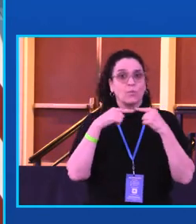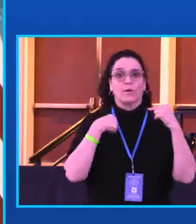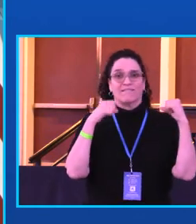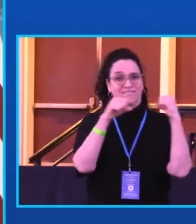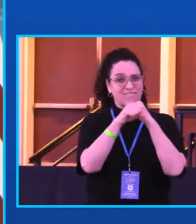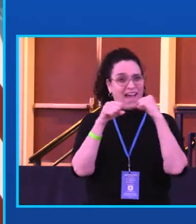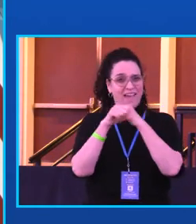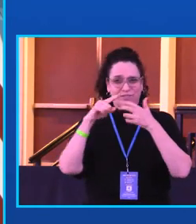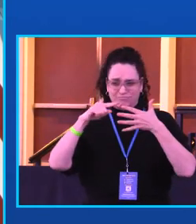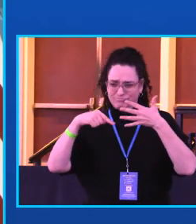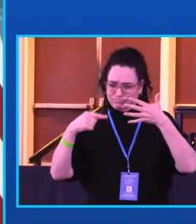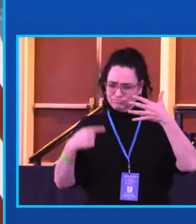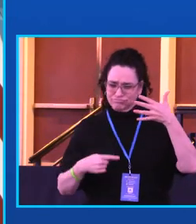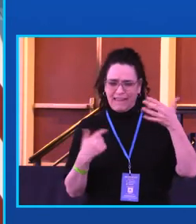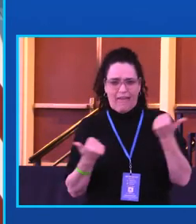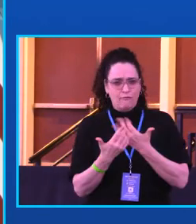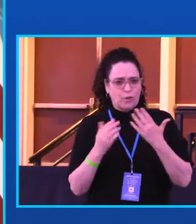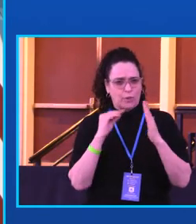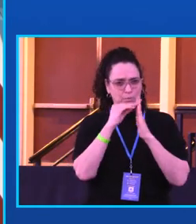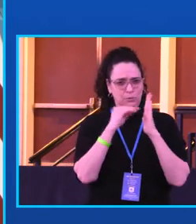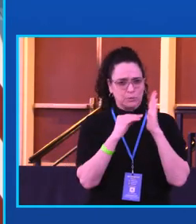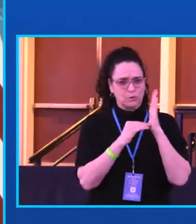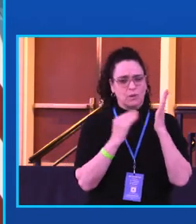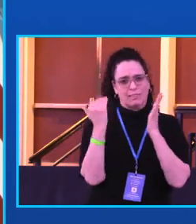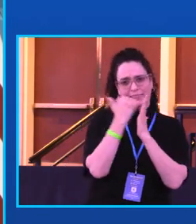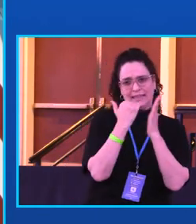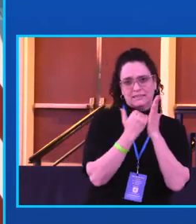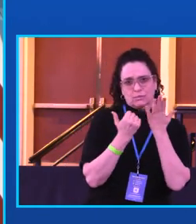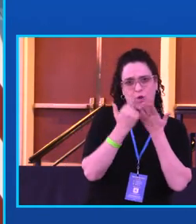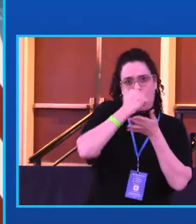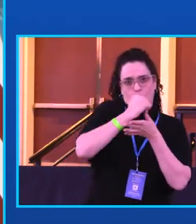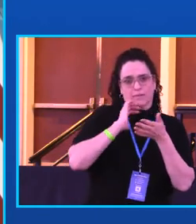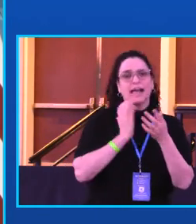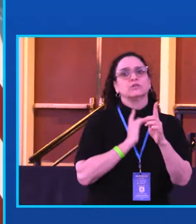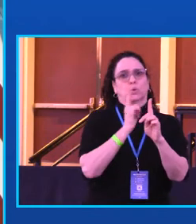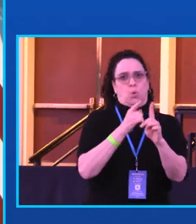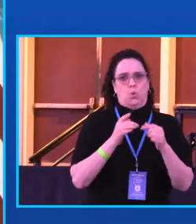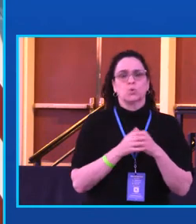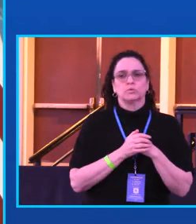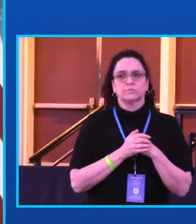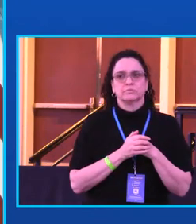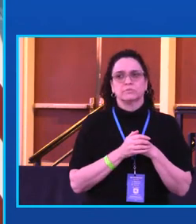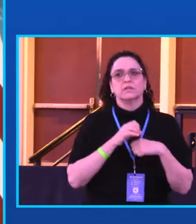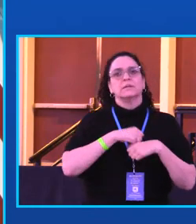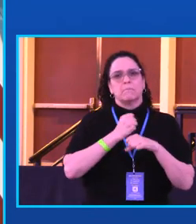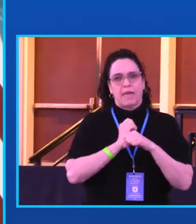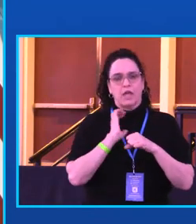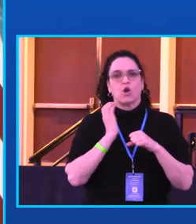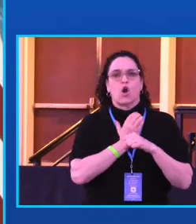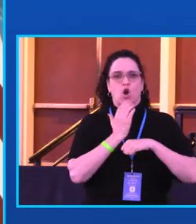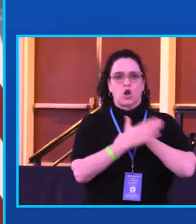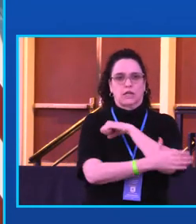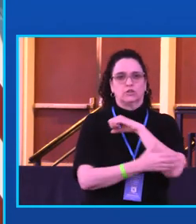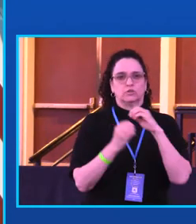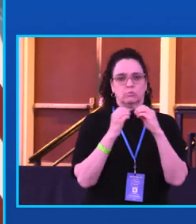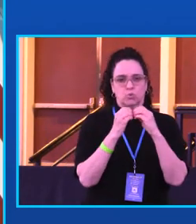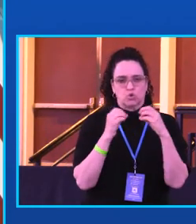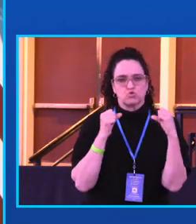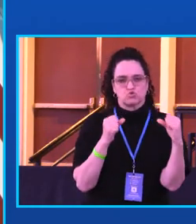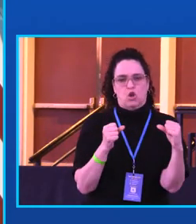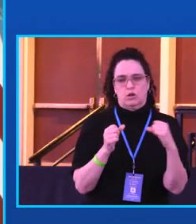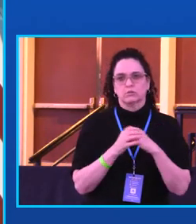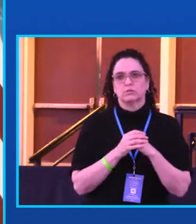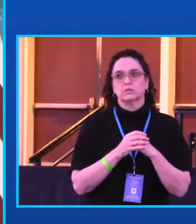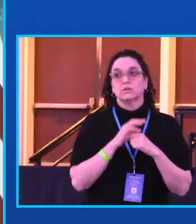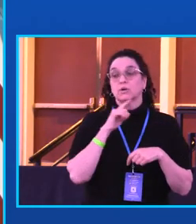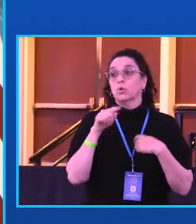all that is on our list of priorities, that's our mission, to strengthen our nation. So